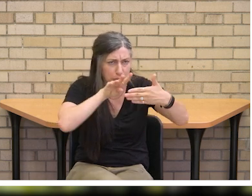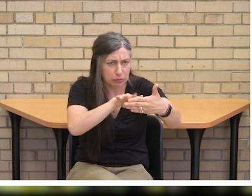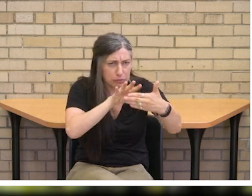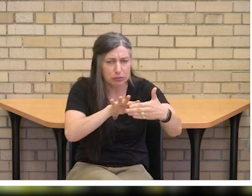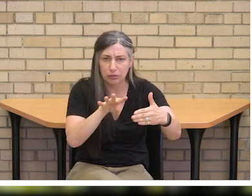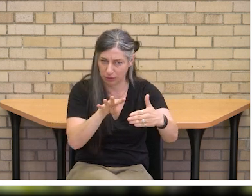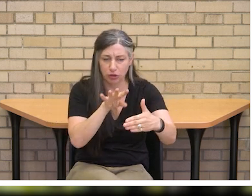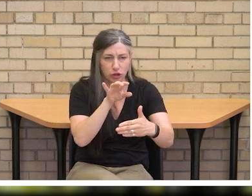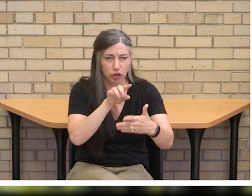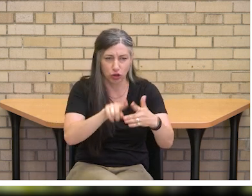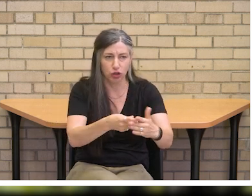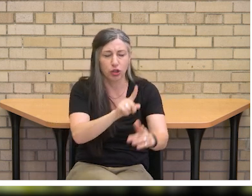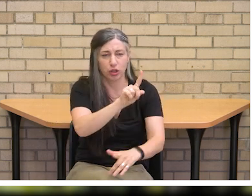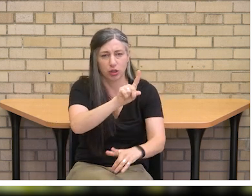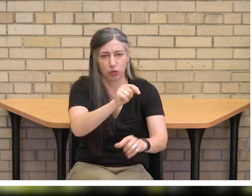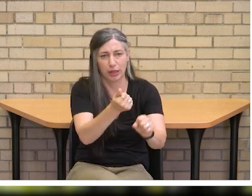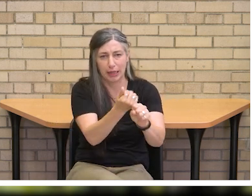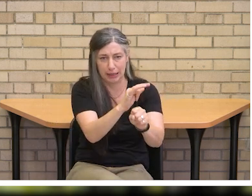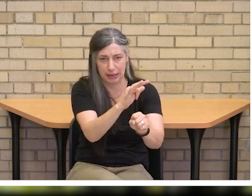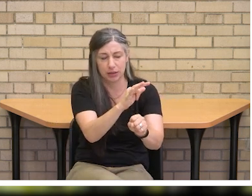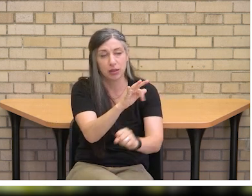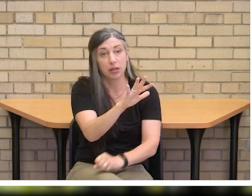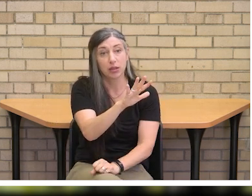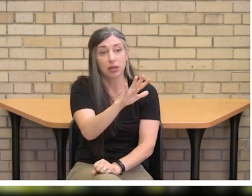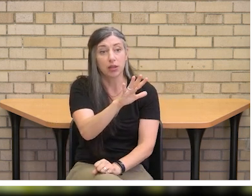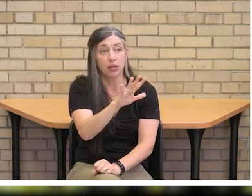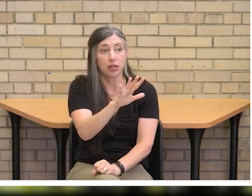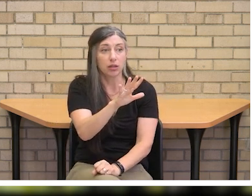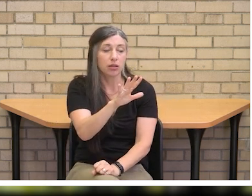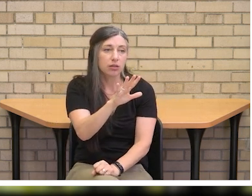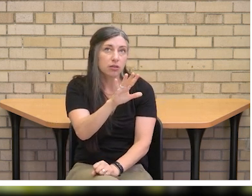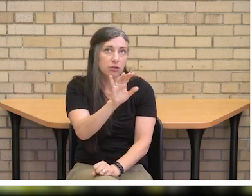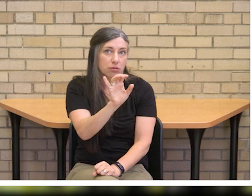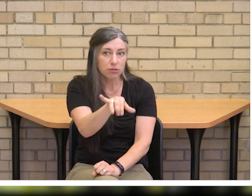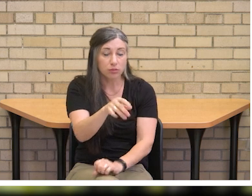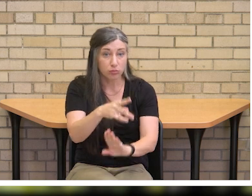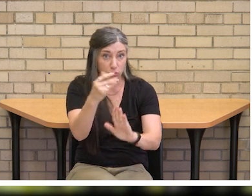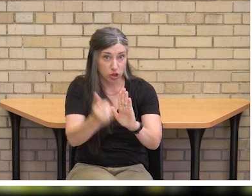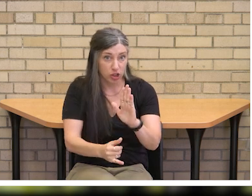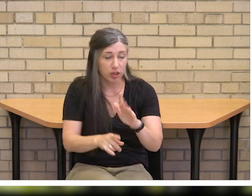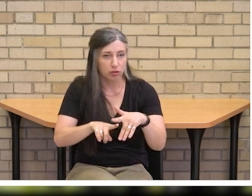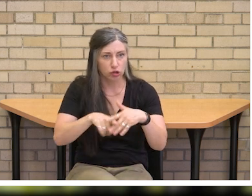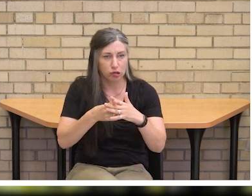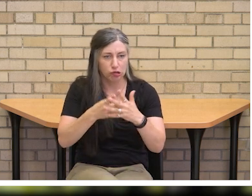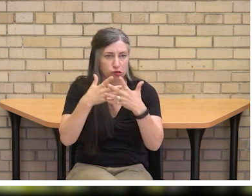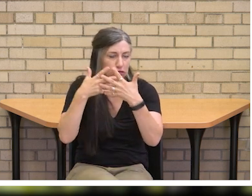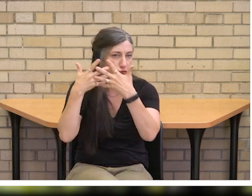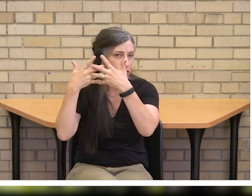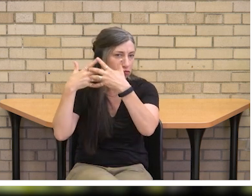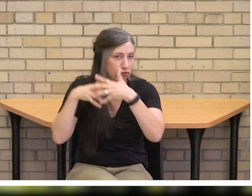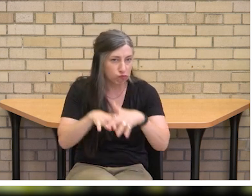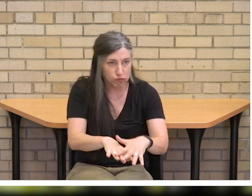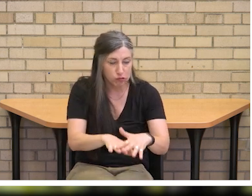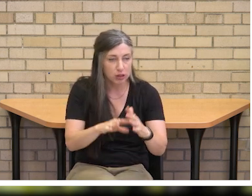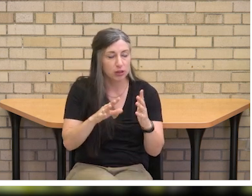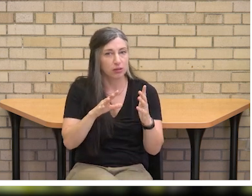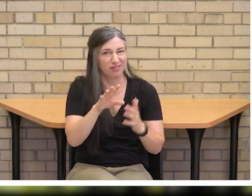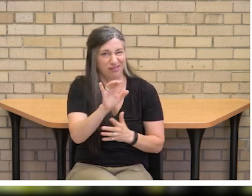I think as the details on the rehabilitation project were starting to come together, the